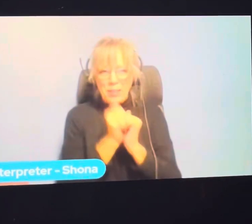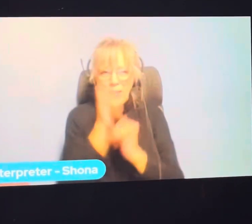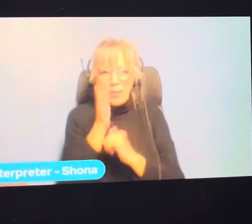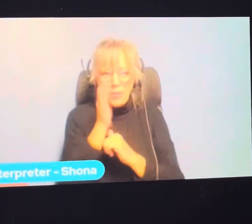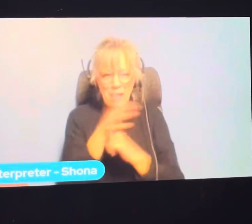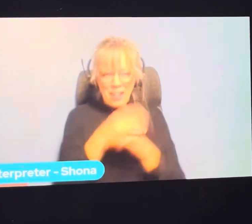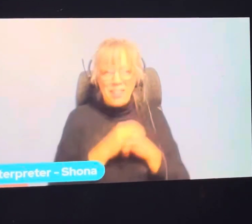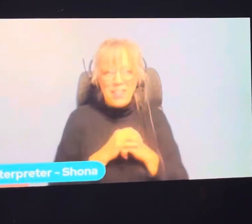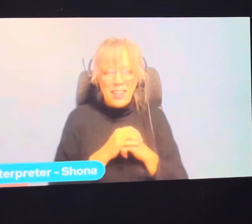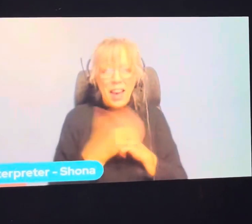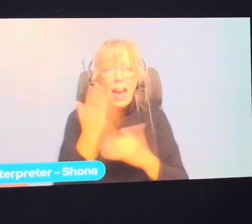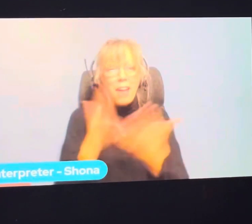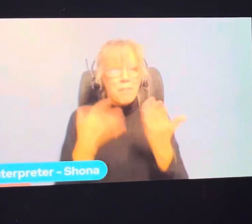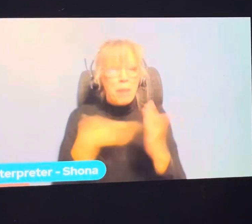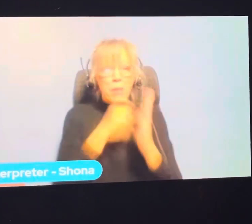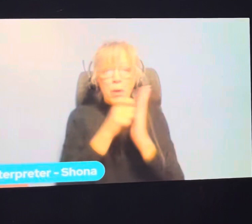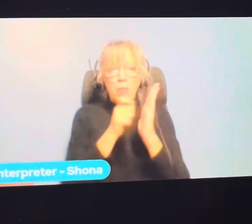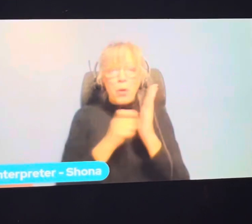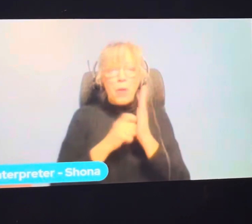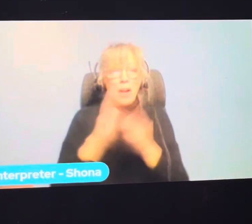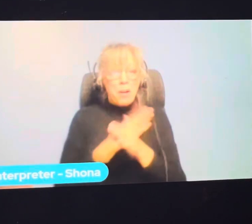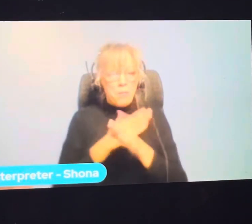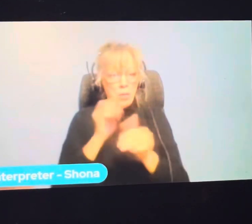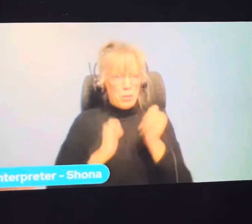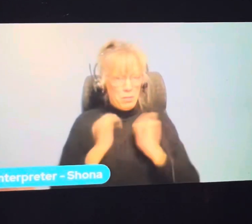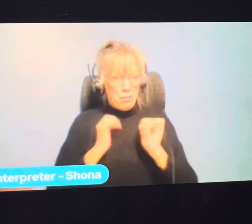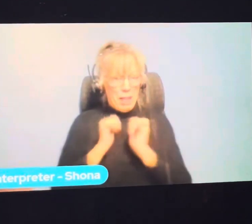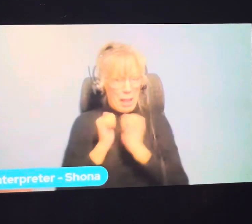Maybe we'll write a musical together as well. Wow.